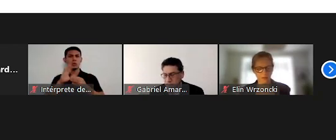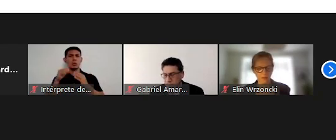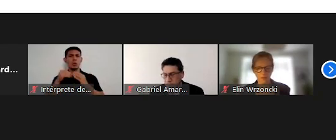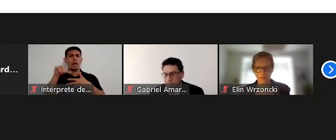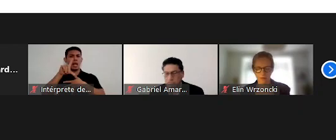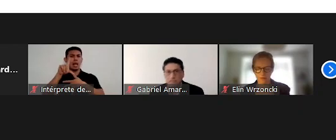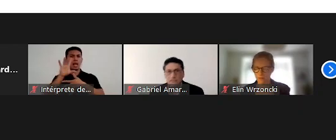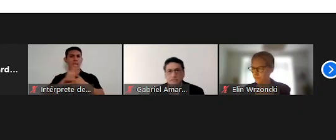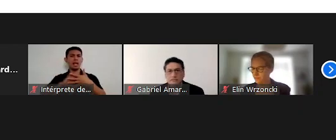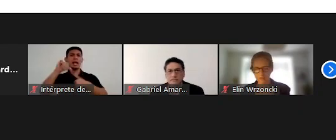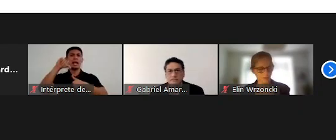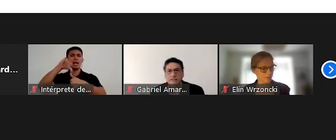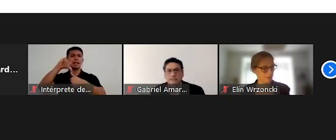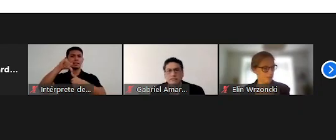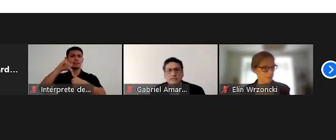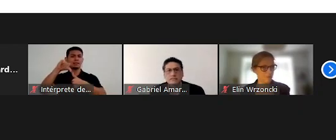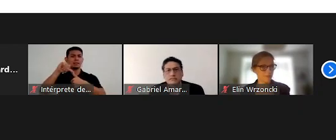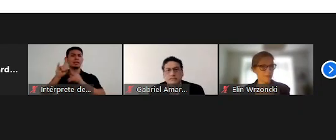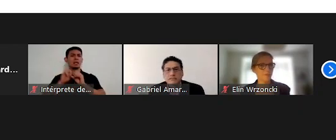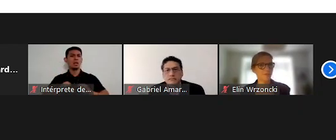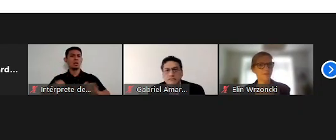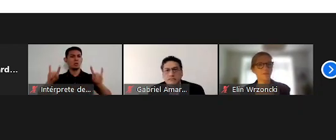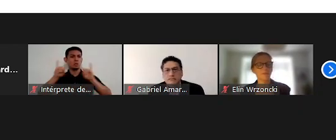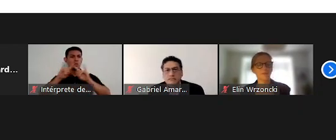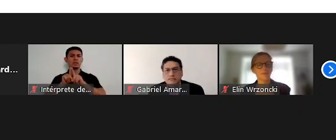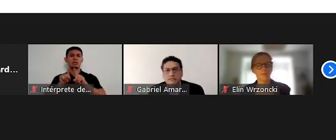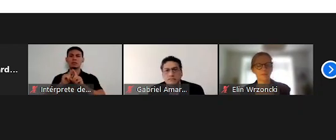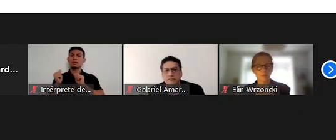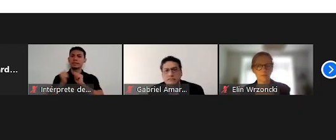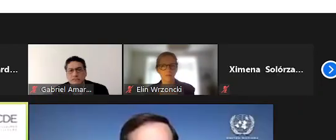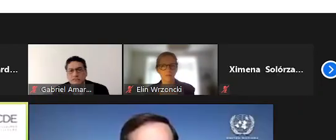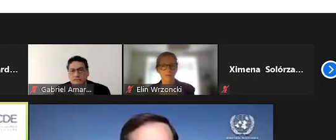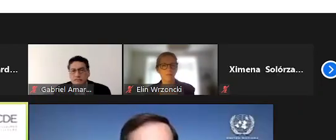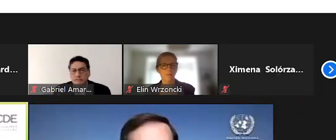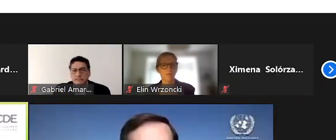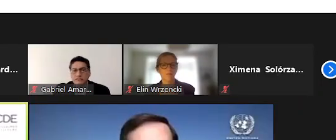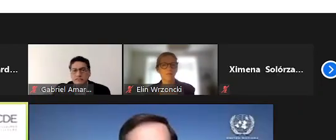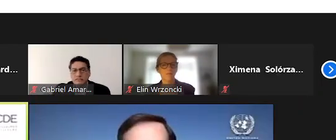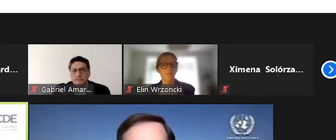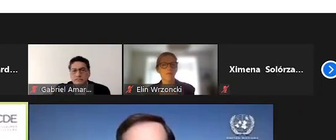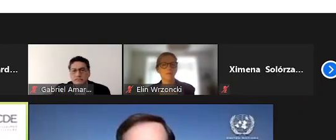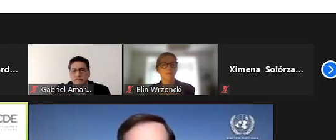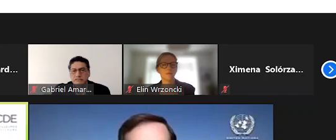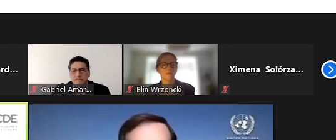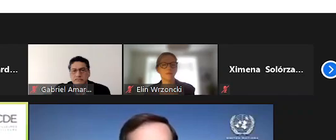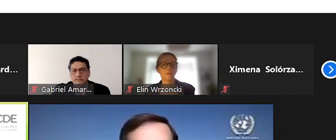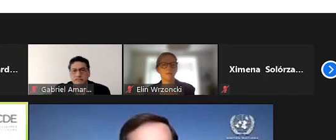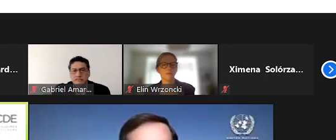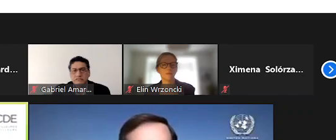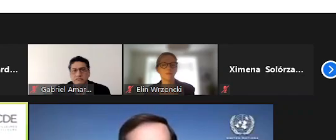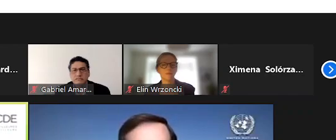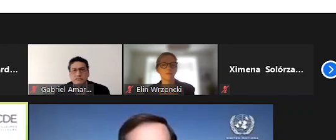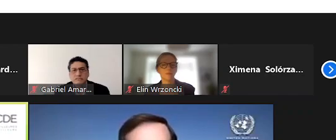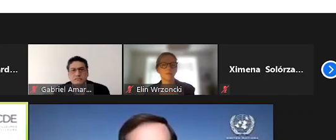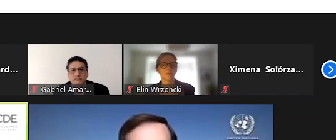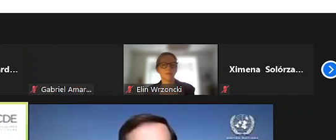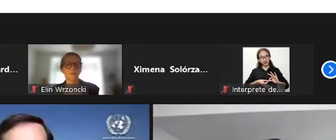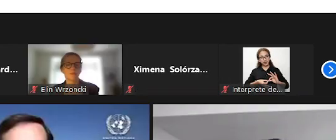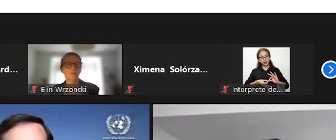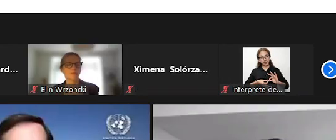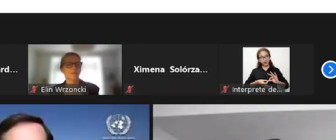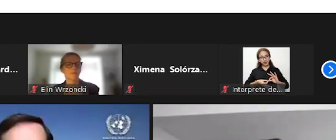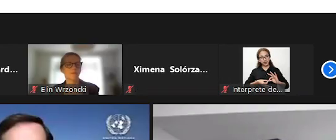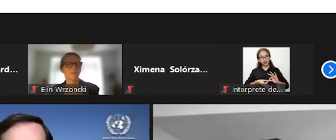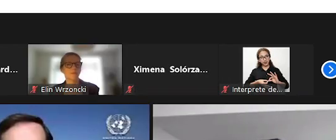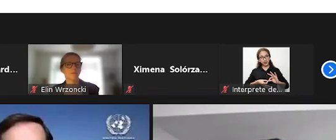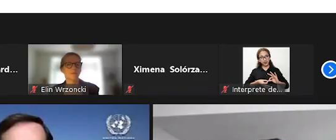economic affairs from the economic commission for latin america and korea for the united nations we also have elim bromski the director of the department